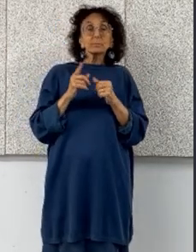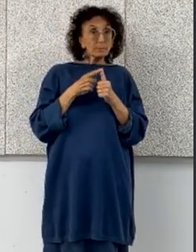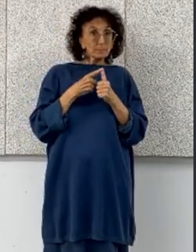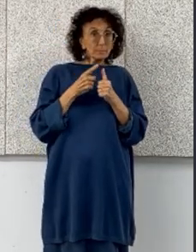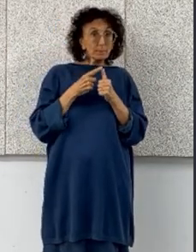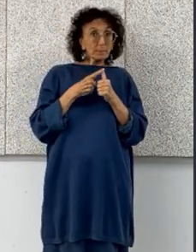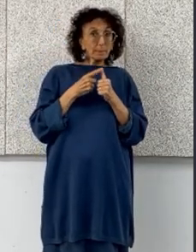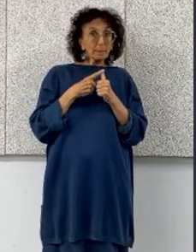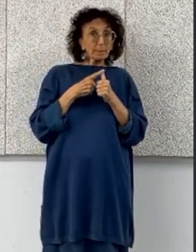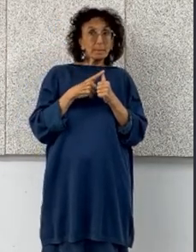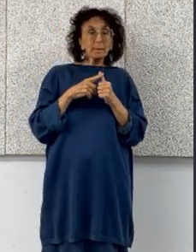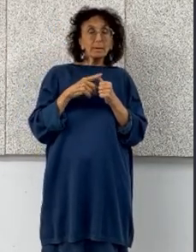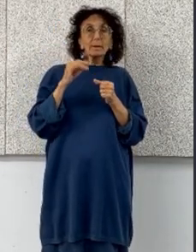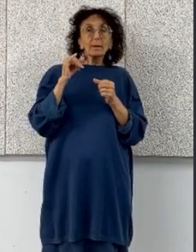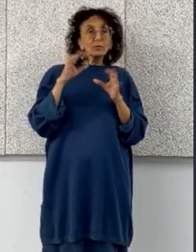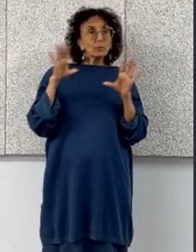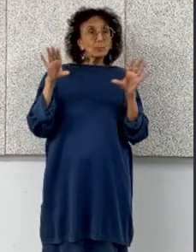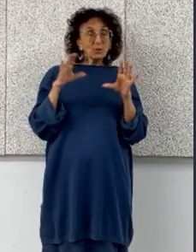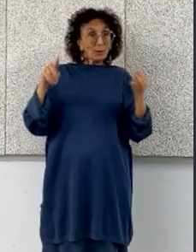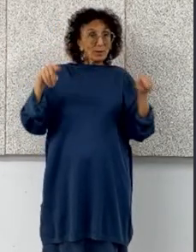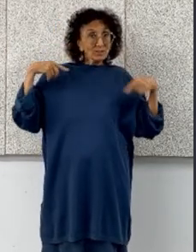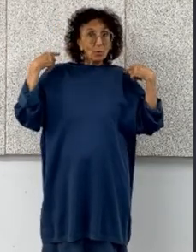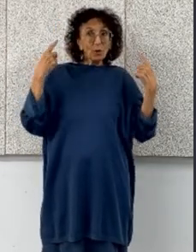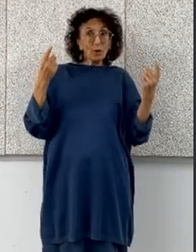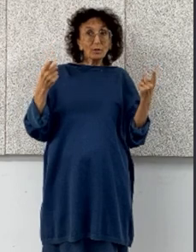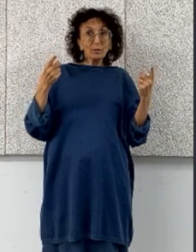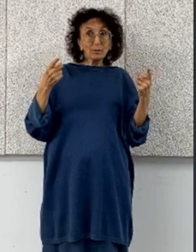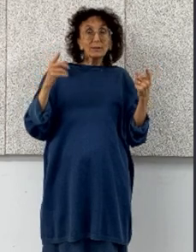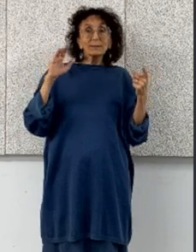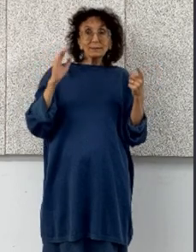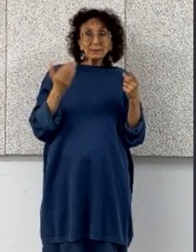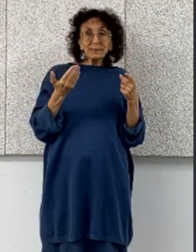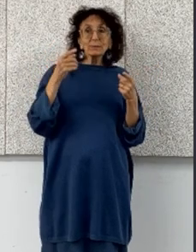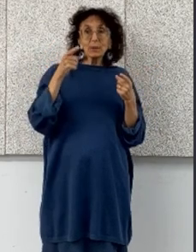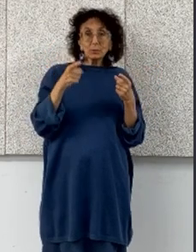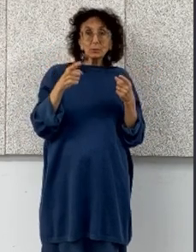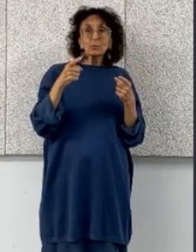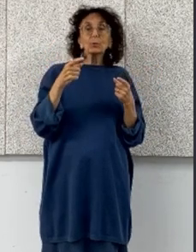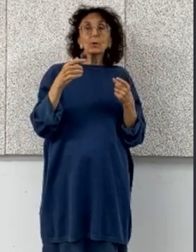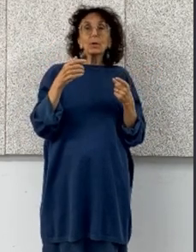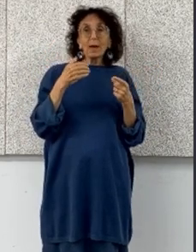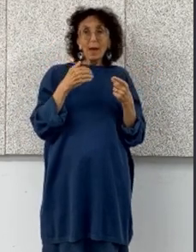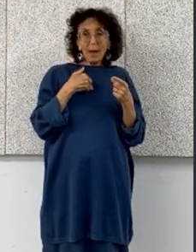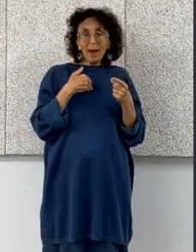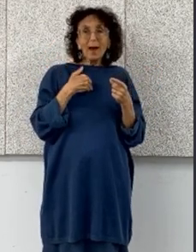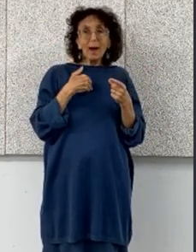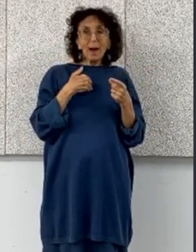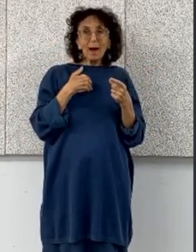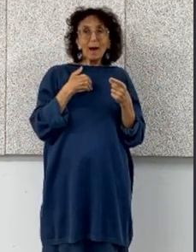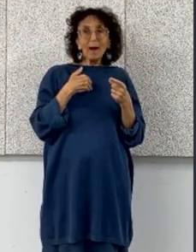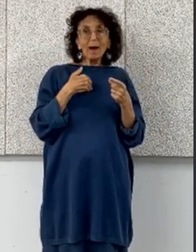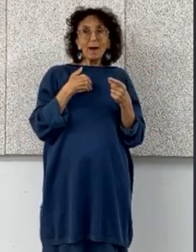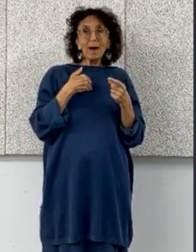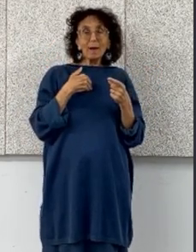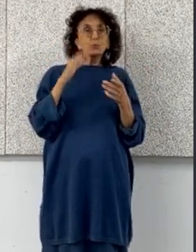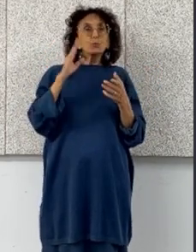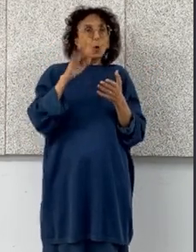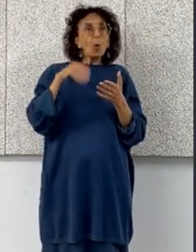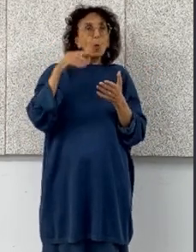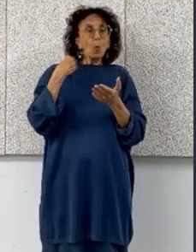is, if you've been doing this for this long, it sounds like you have generally a sense of what the pot of